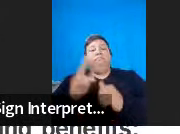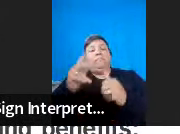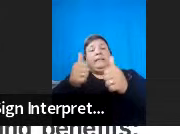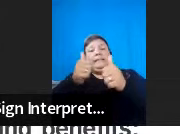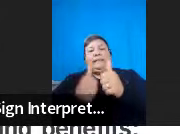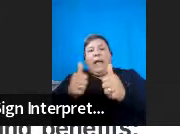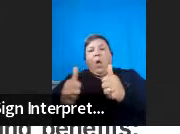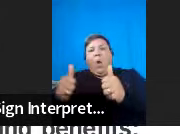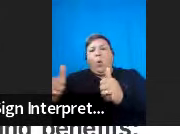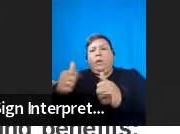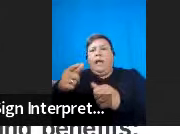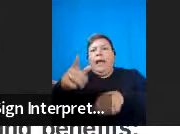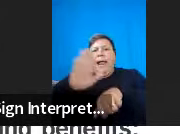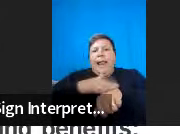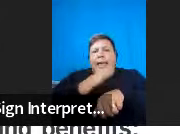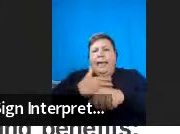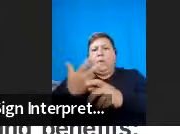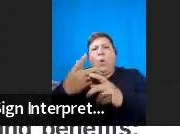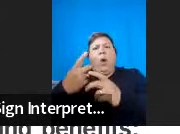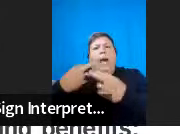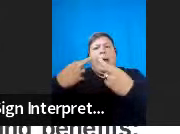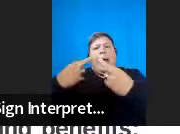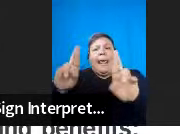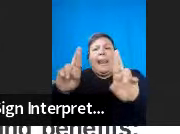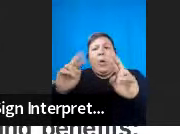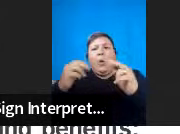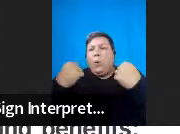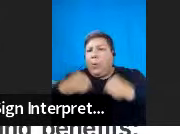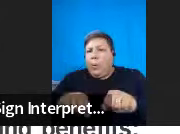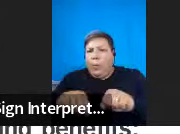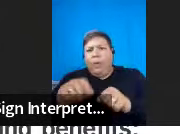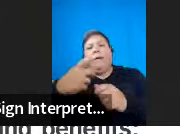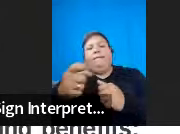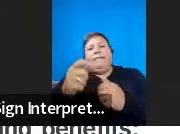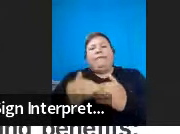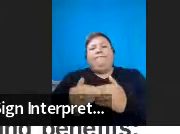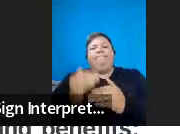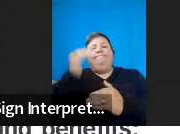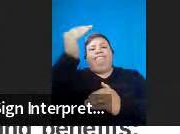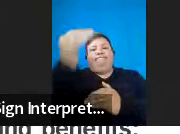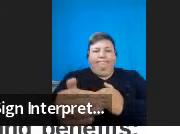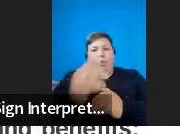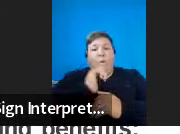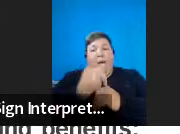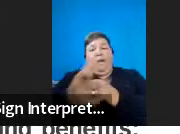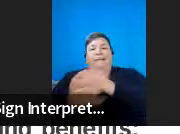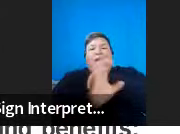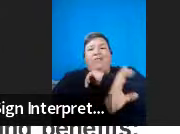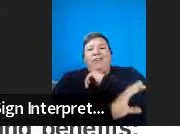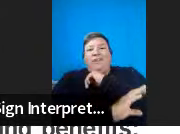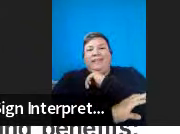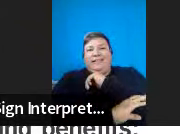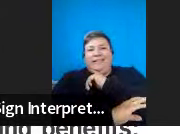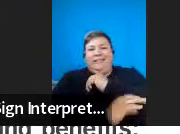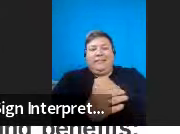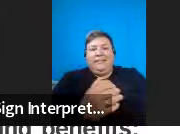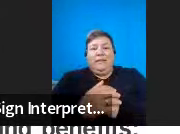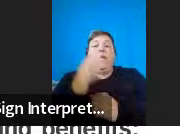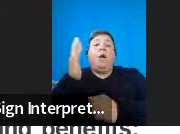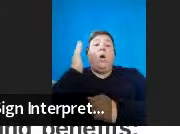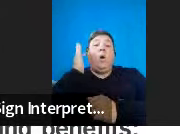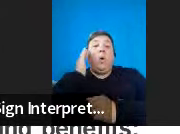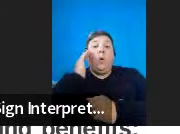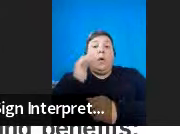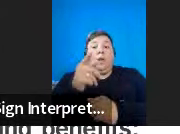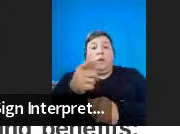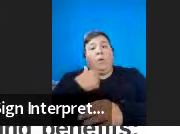in renewing a license, then you are eligible to get an extension because you're an accredited client. Then we also now working